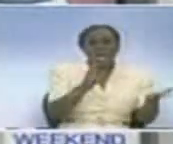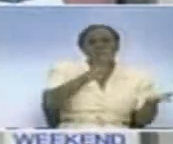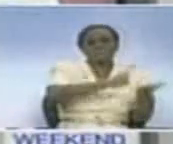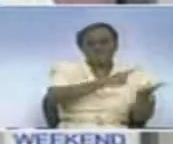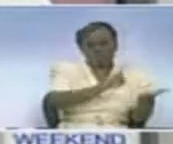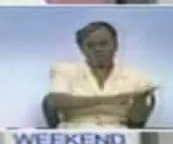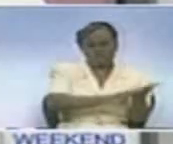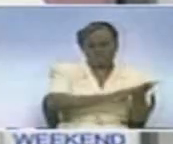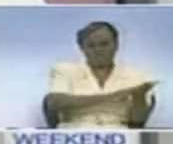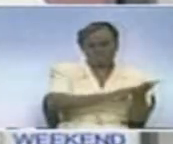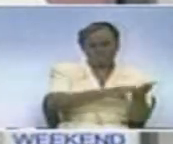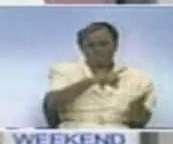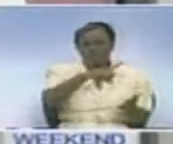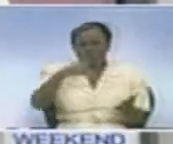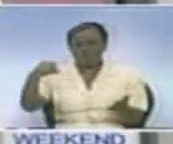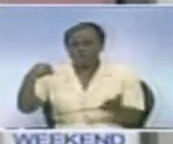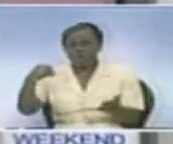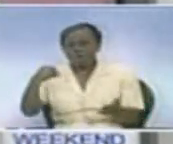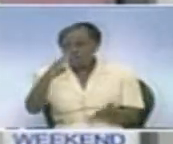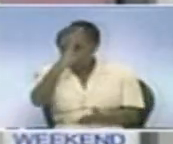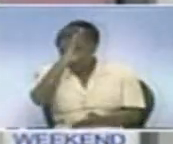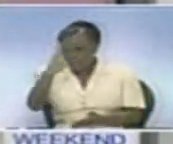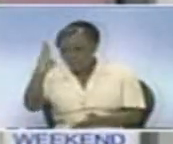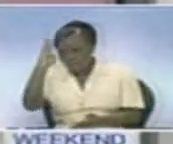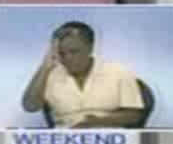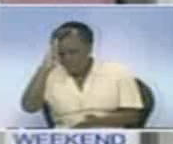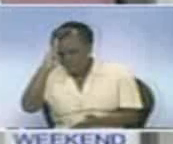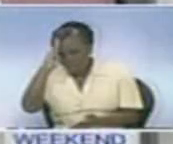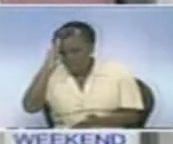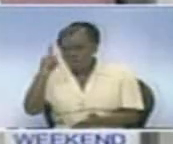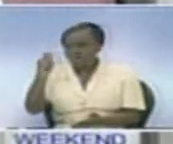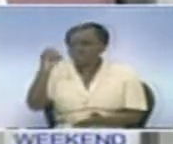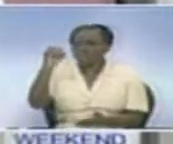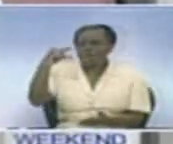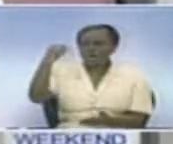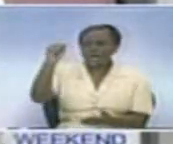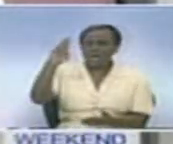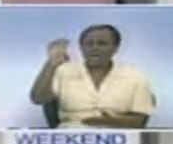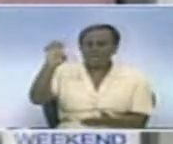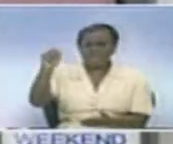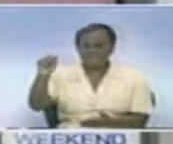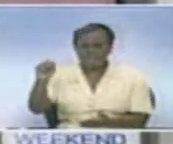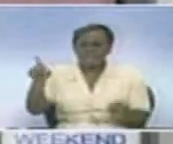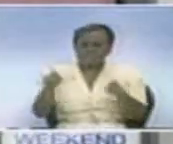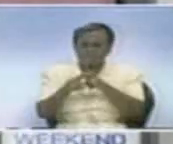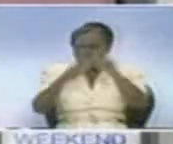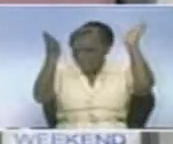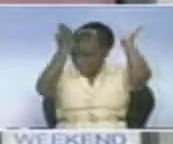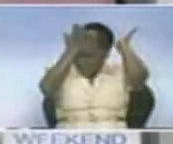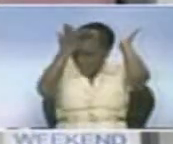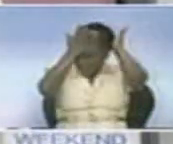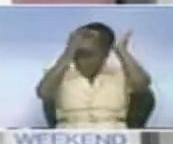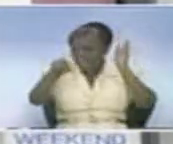Mm-hmm. You go to Bugoma, there's the whole of the Togaren, its schemes. Then Kakamega, you see the whole of